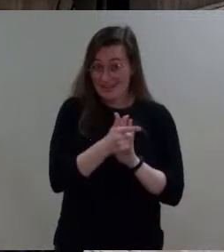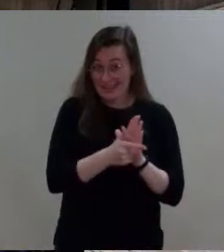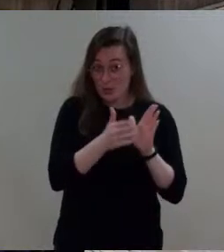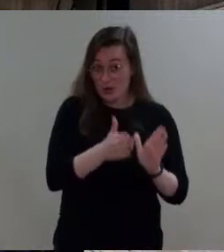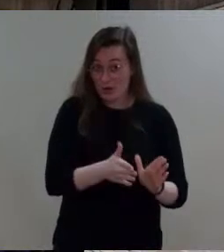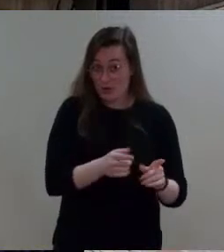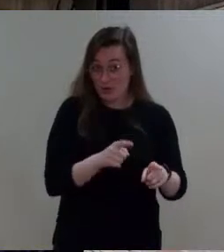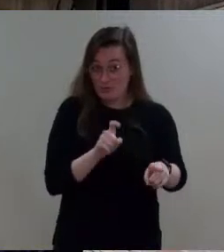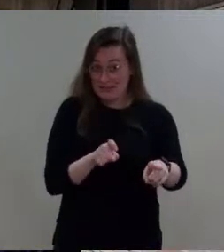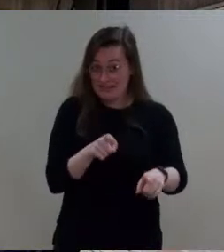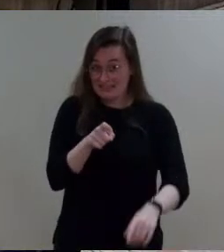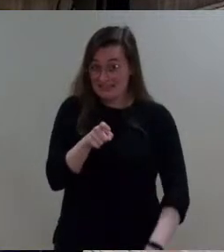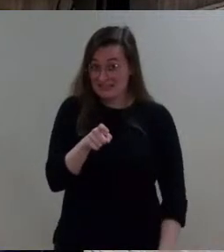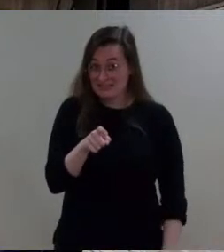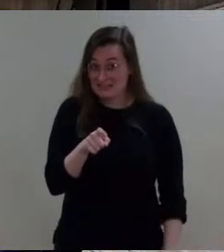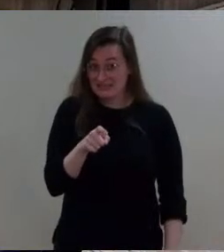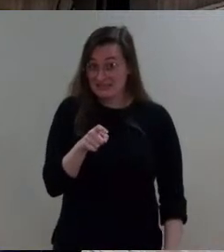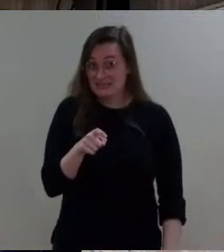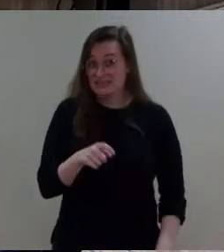No,